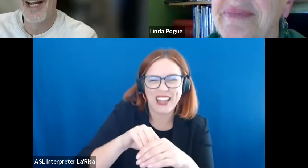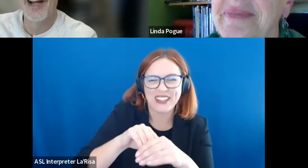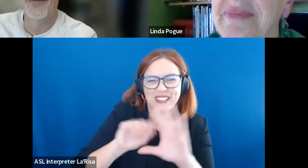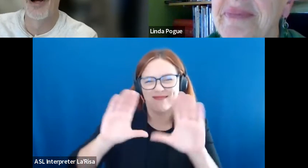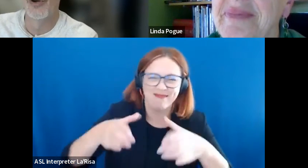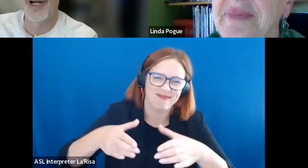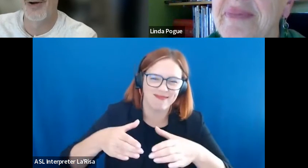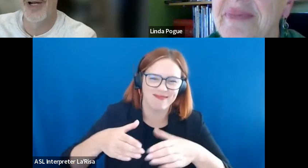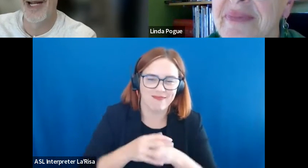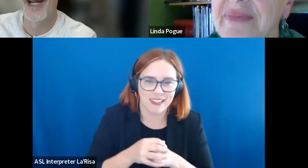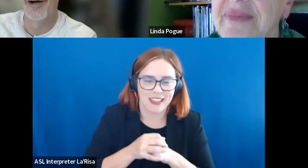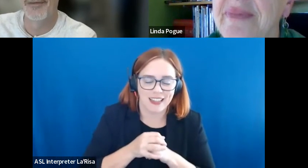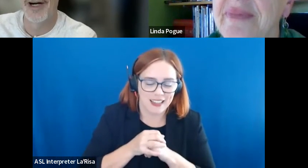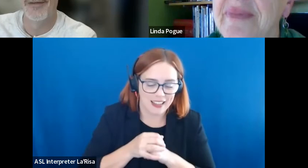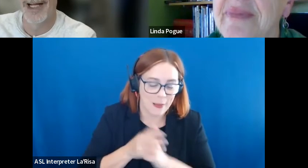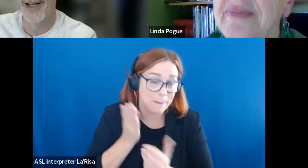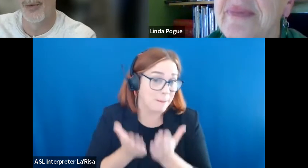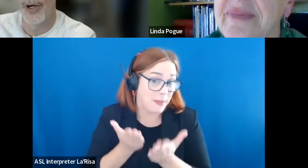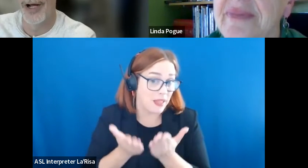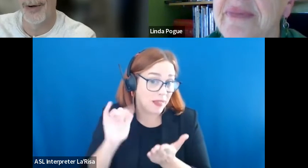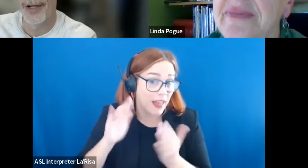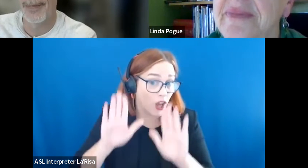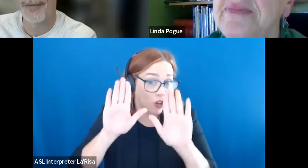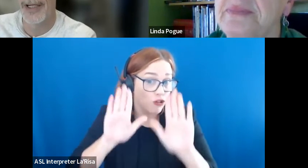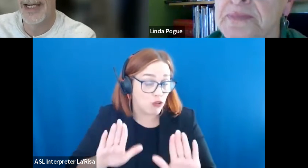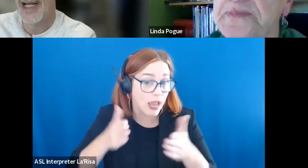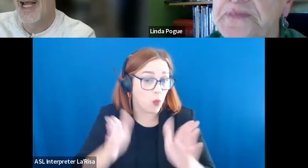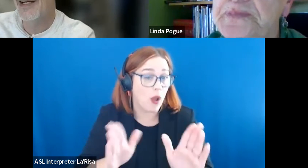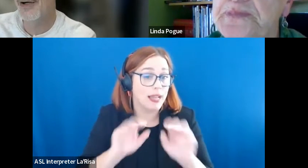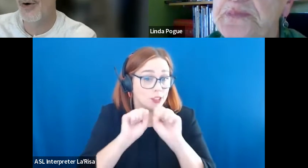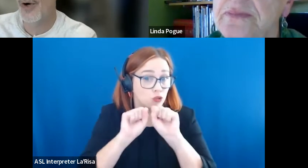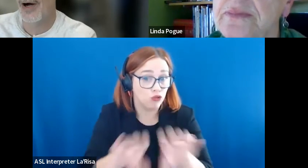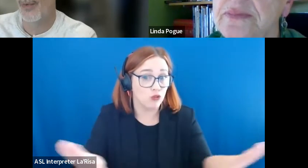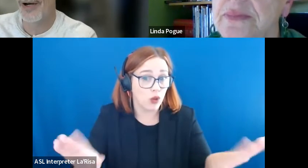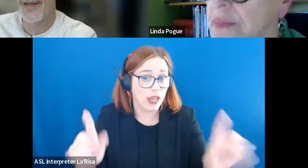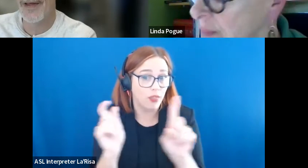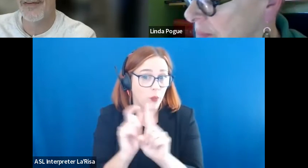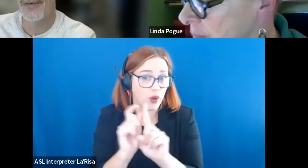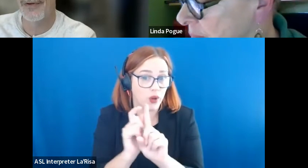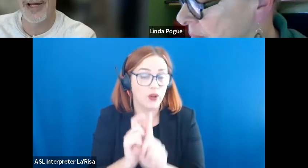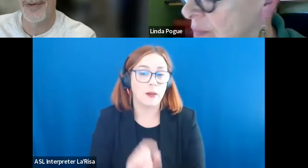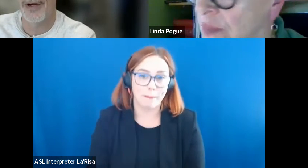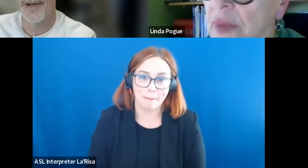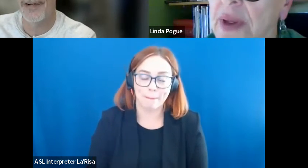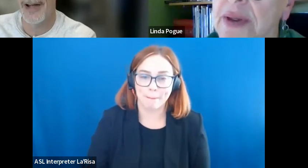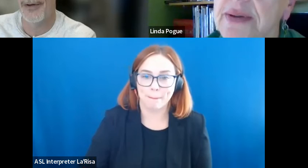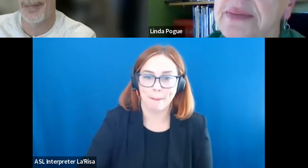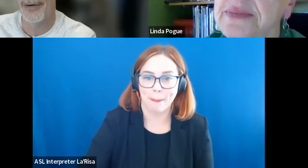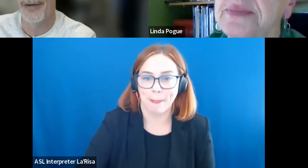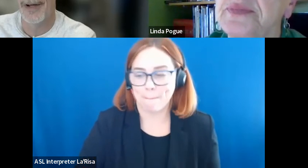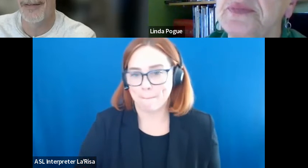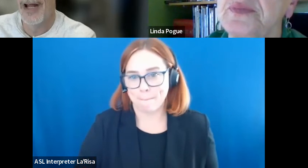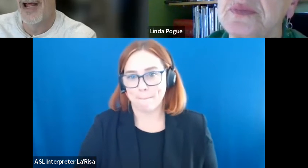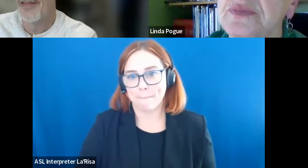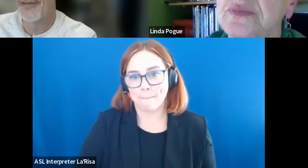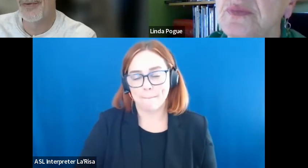it, is a great way of getting the word out, especially. And you know, one of the things too is like with our Fishing Has No